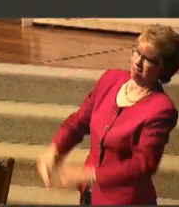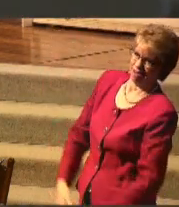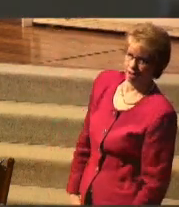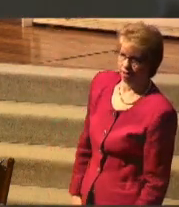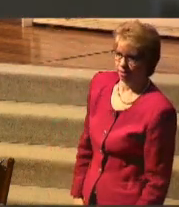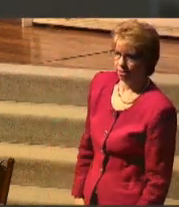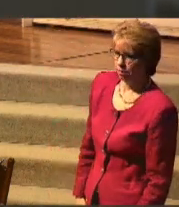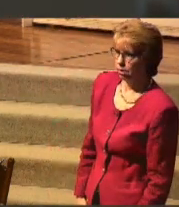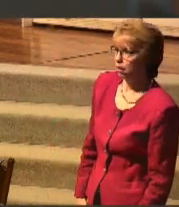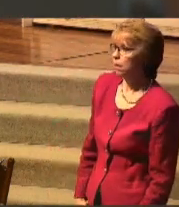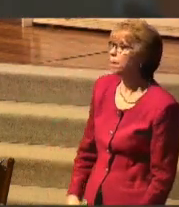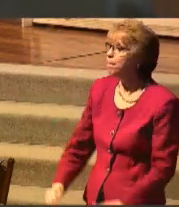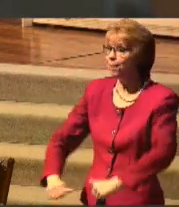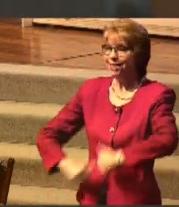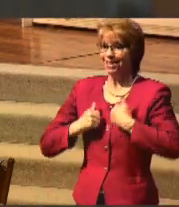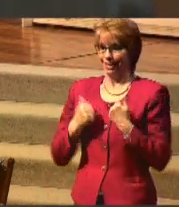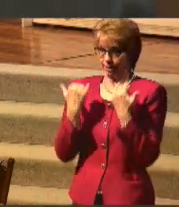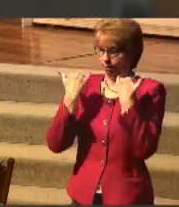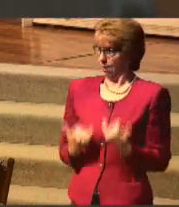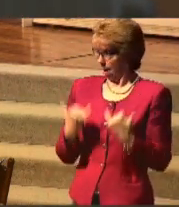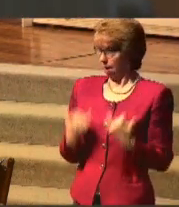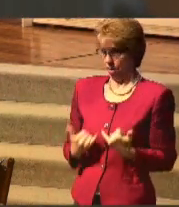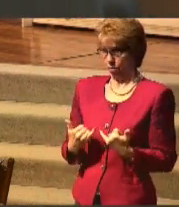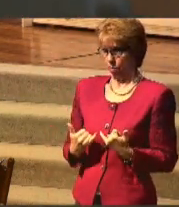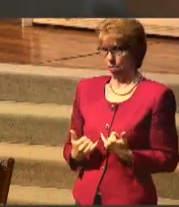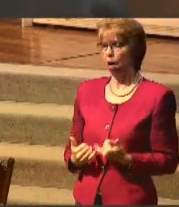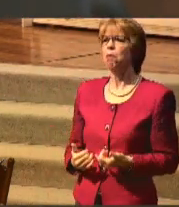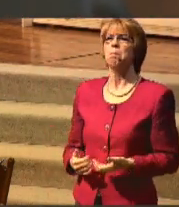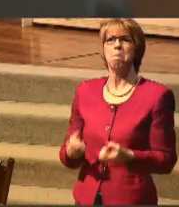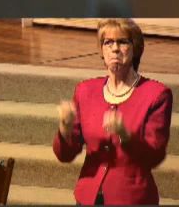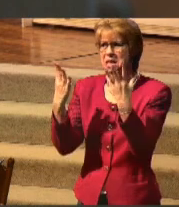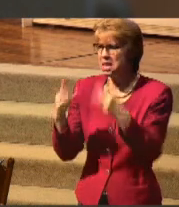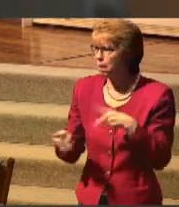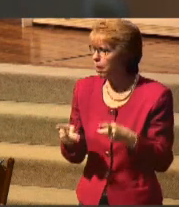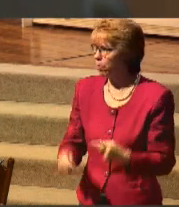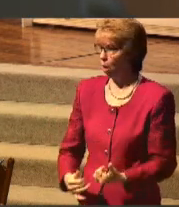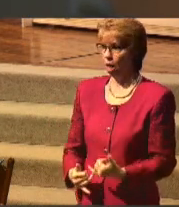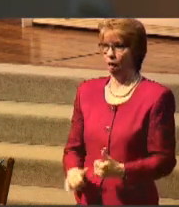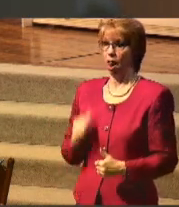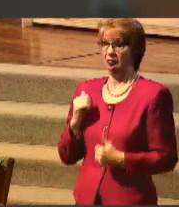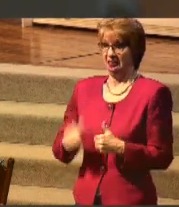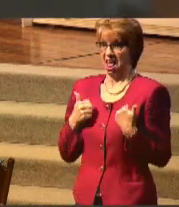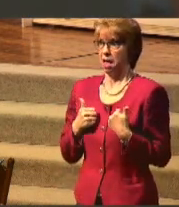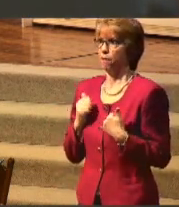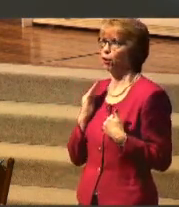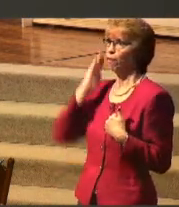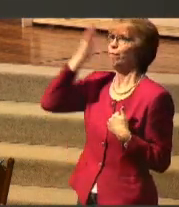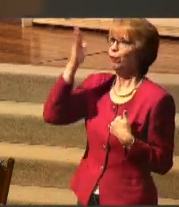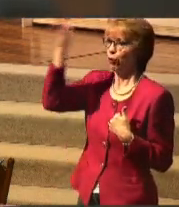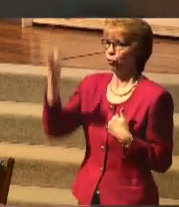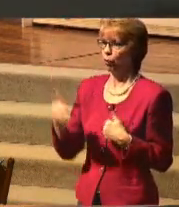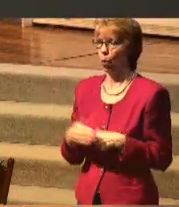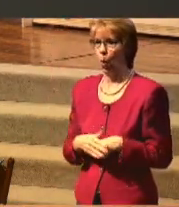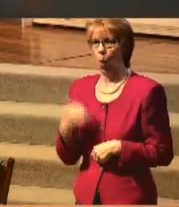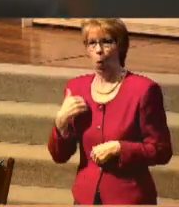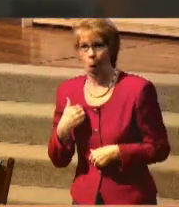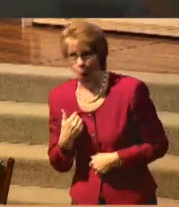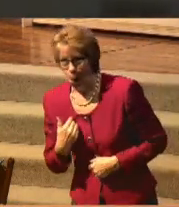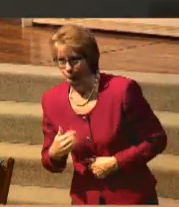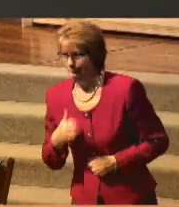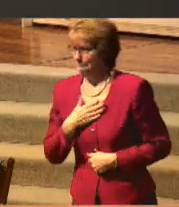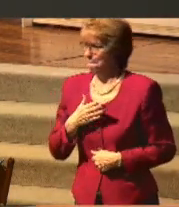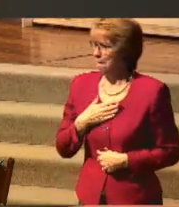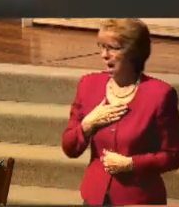but live in the present. A lot of people live in the future. Oh, when I was in junior church,